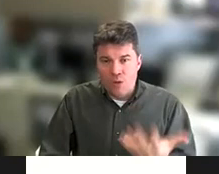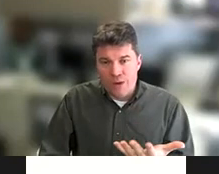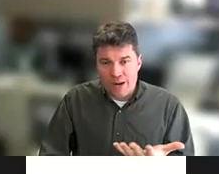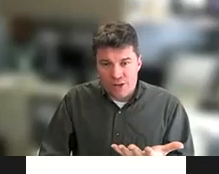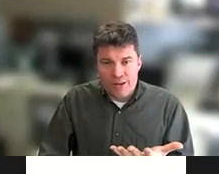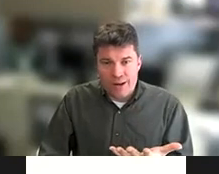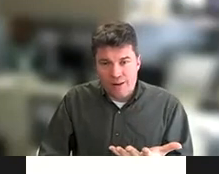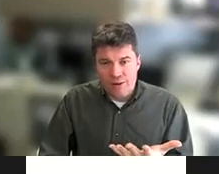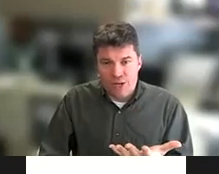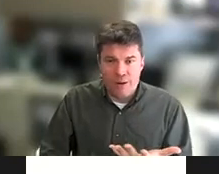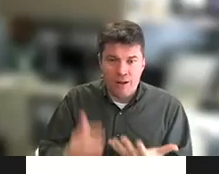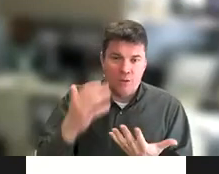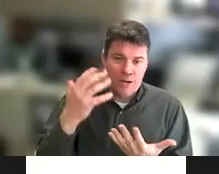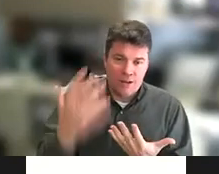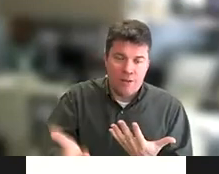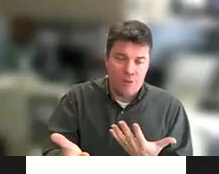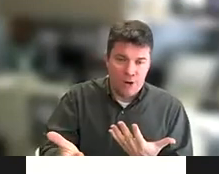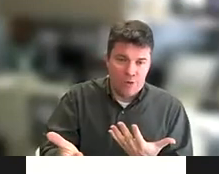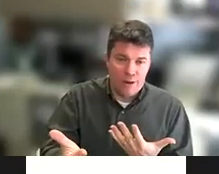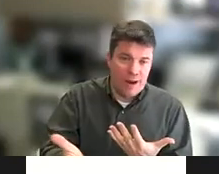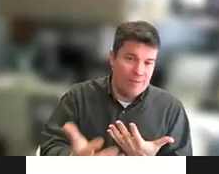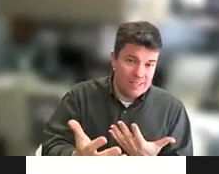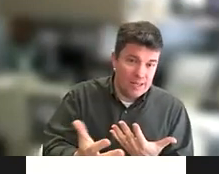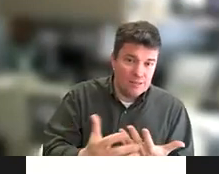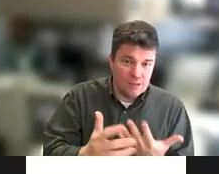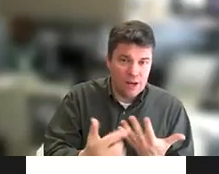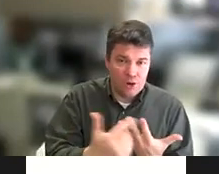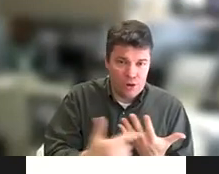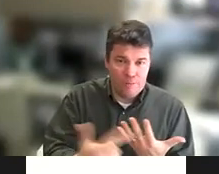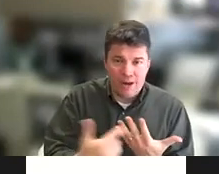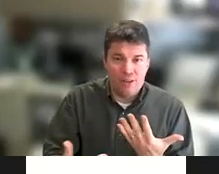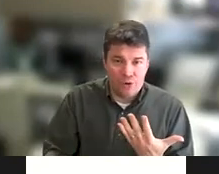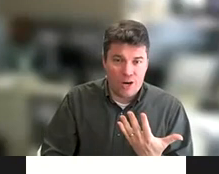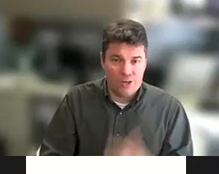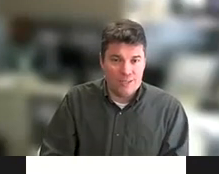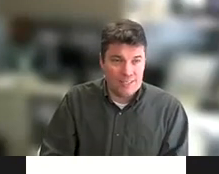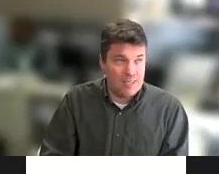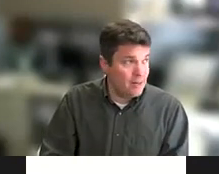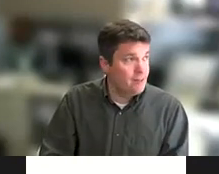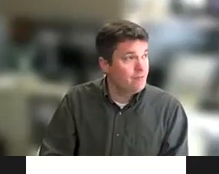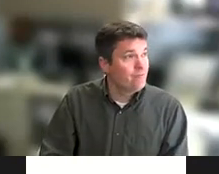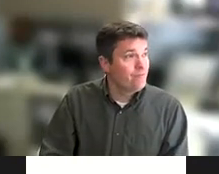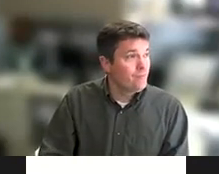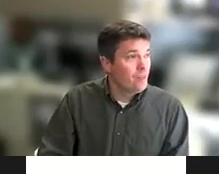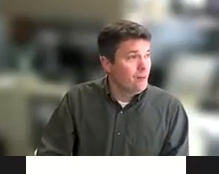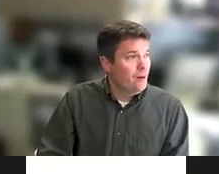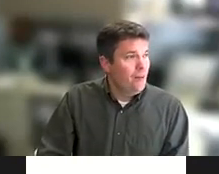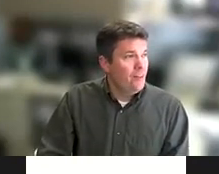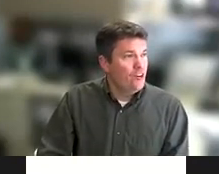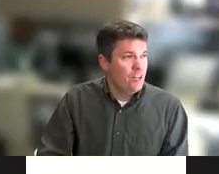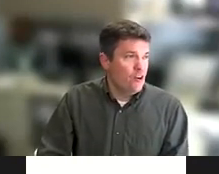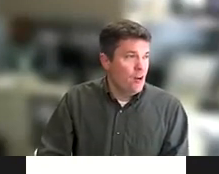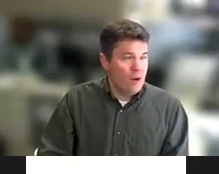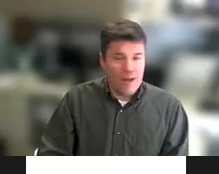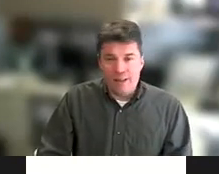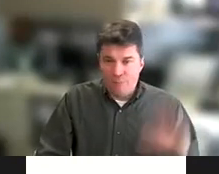uses a voice recognition technology, but it also has an operator behind the scenes kind of making the corrections as needed.